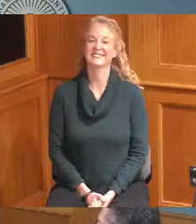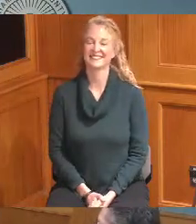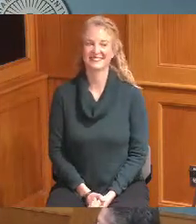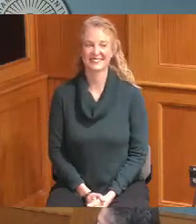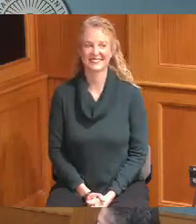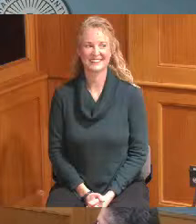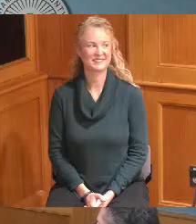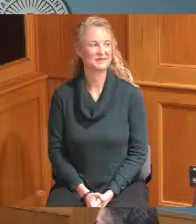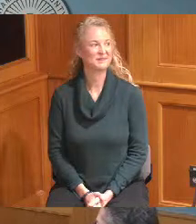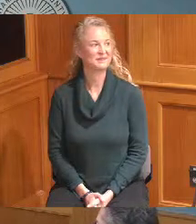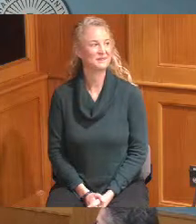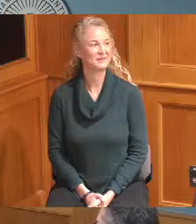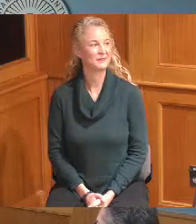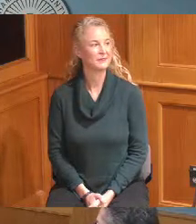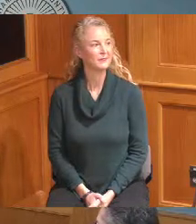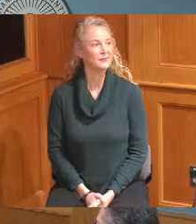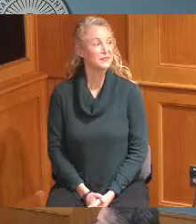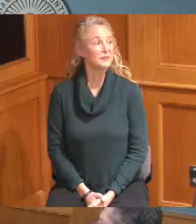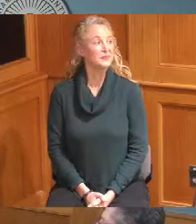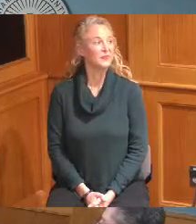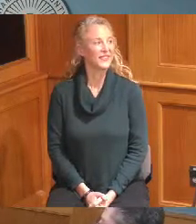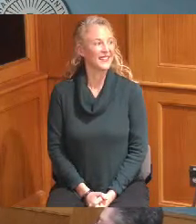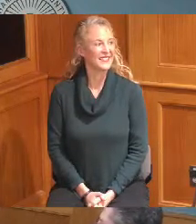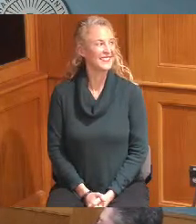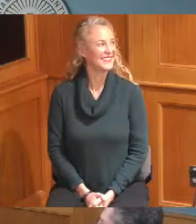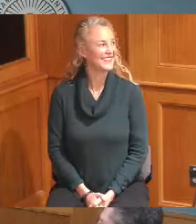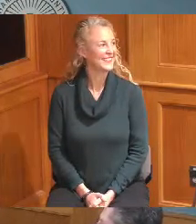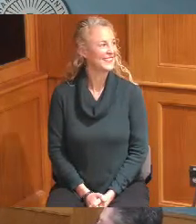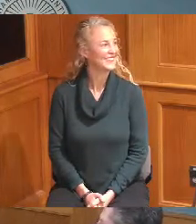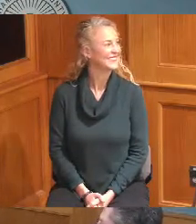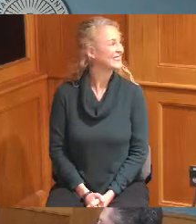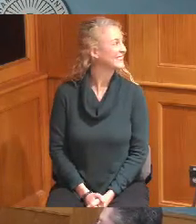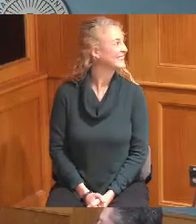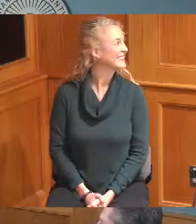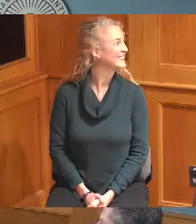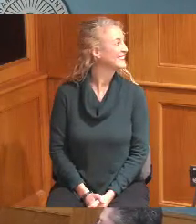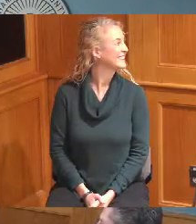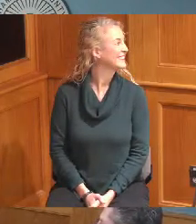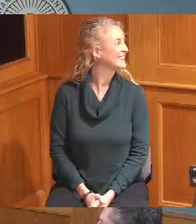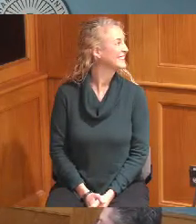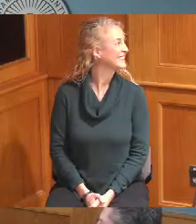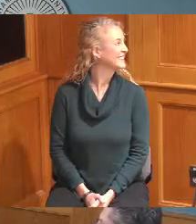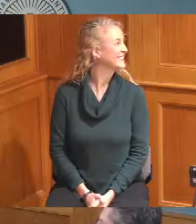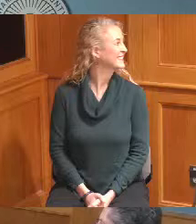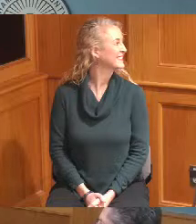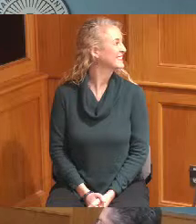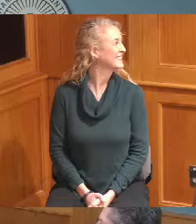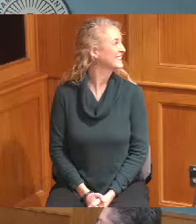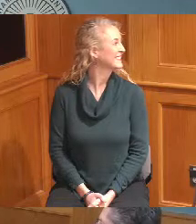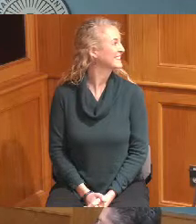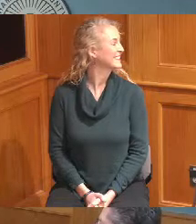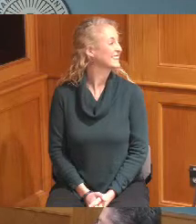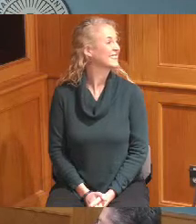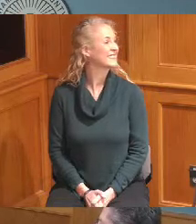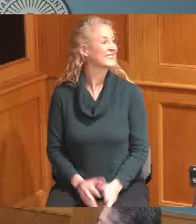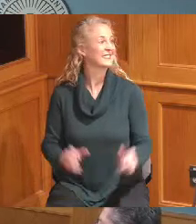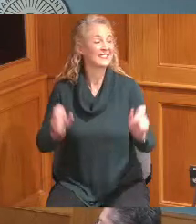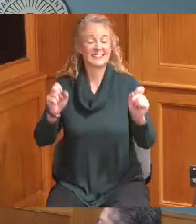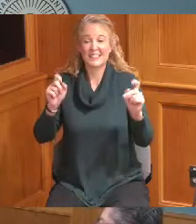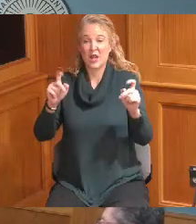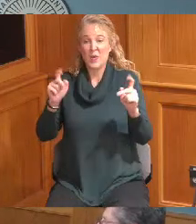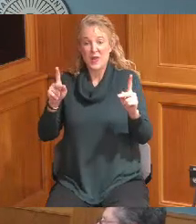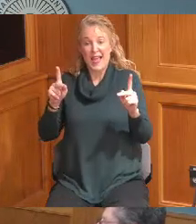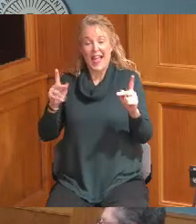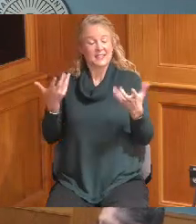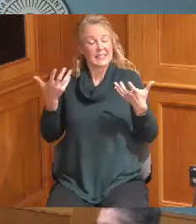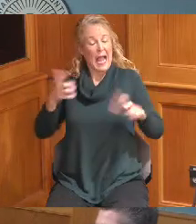I'm so used to going down that way. I'm like, what? Okay. All right, don't make me use my gavel.